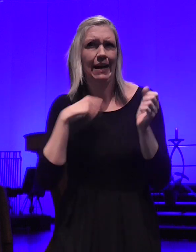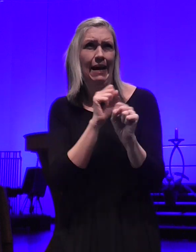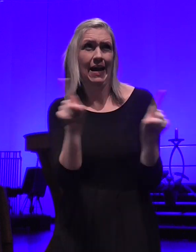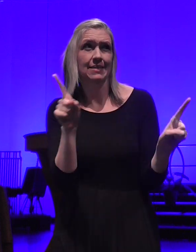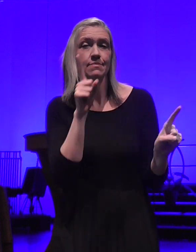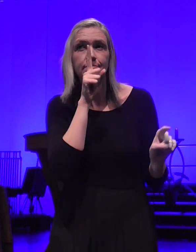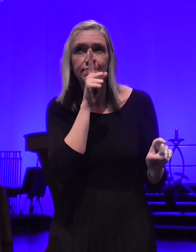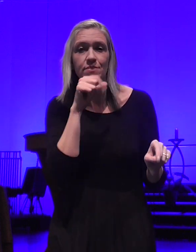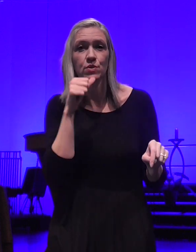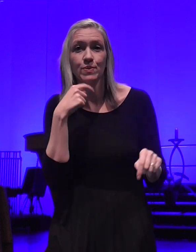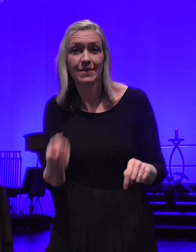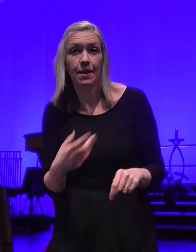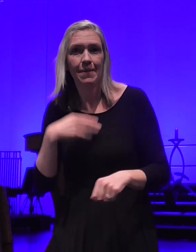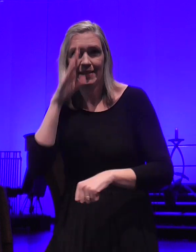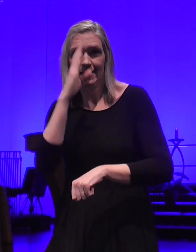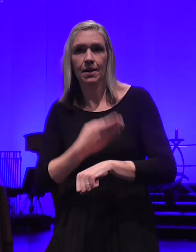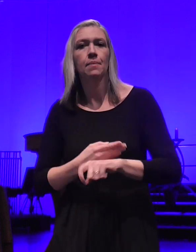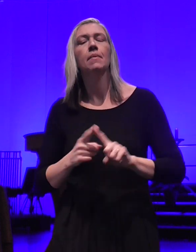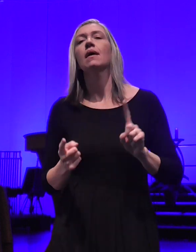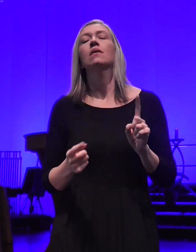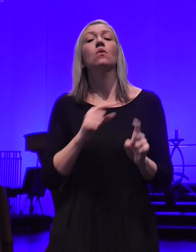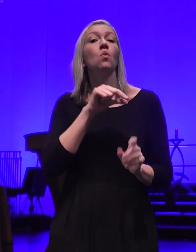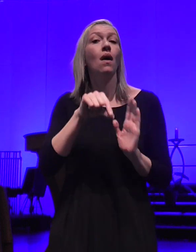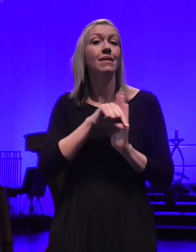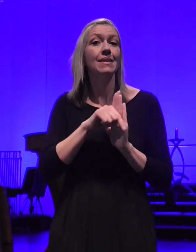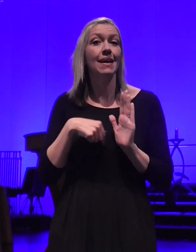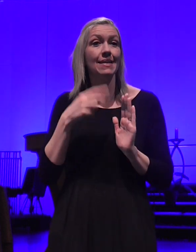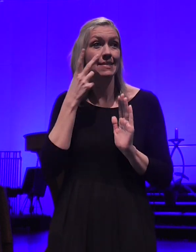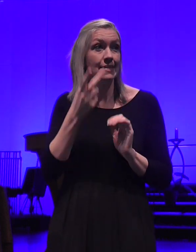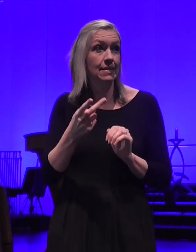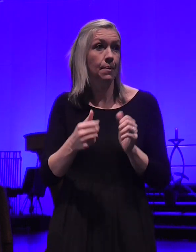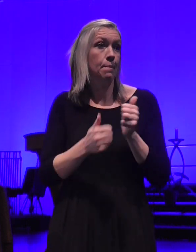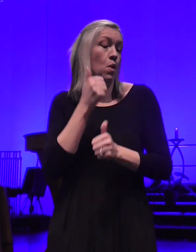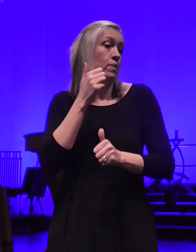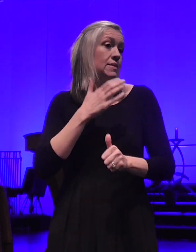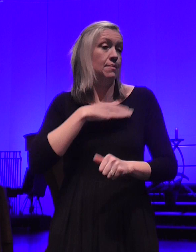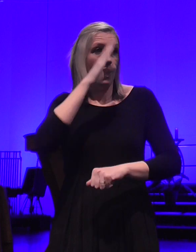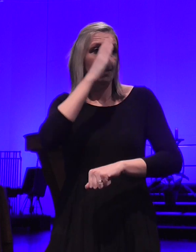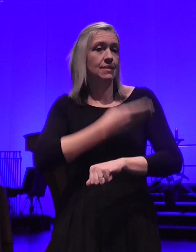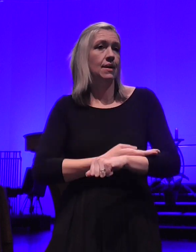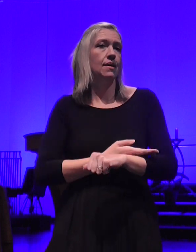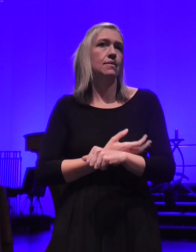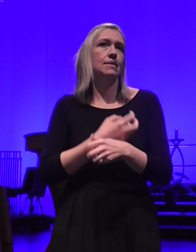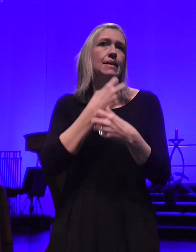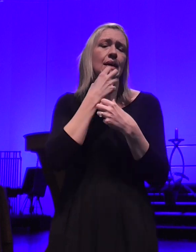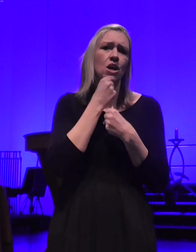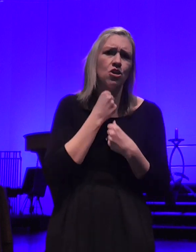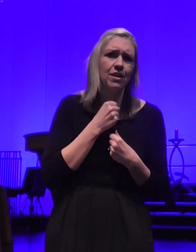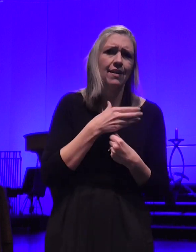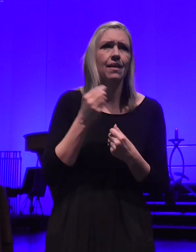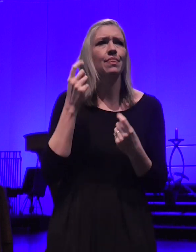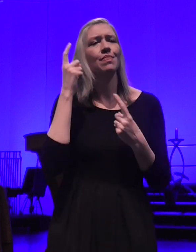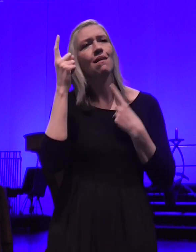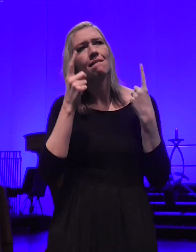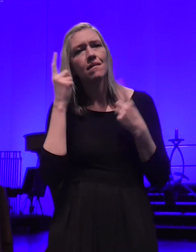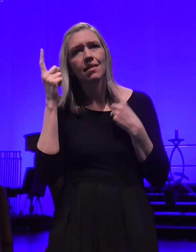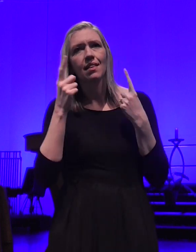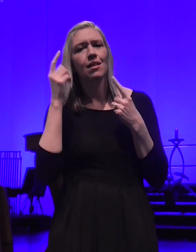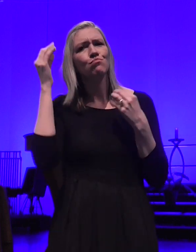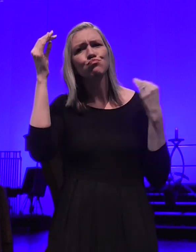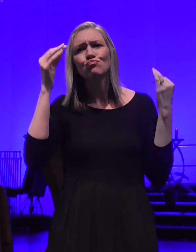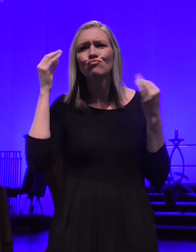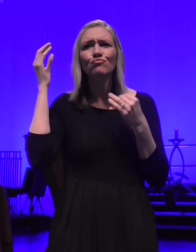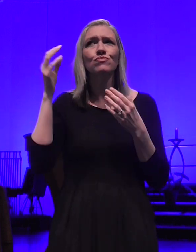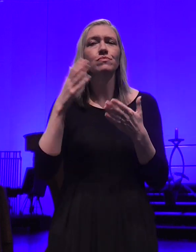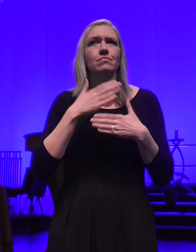But a quality I most see in him is caring and thoughtfulness. He is